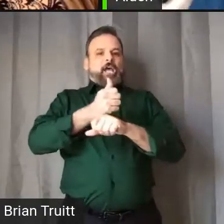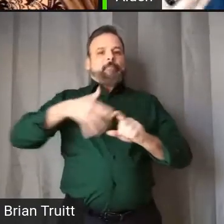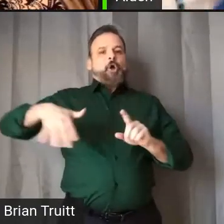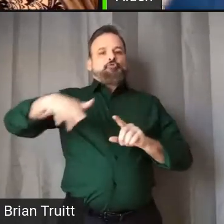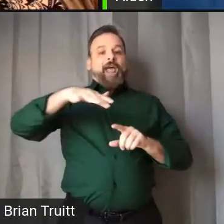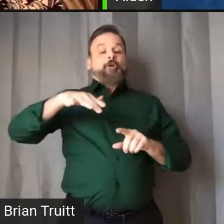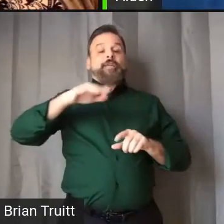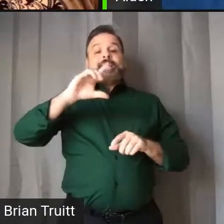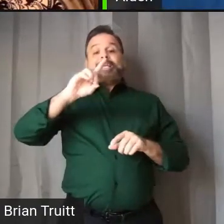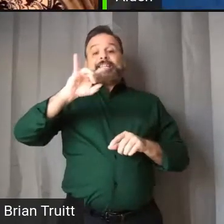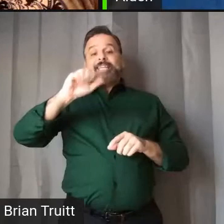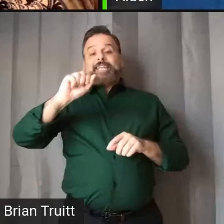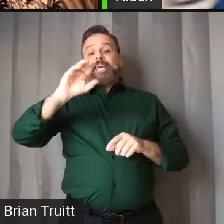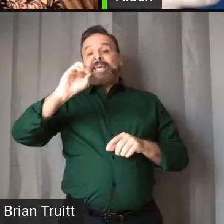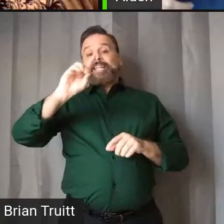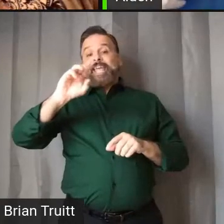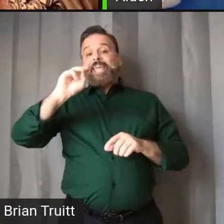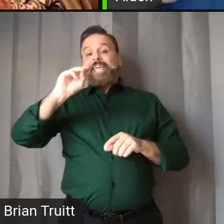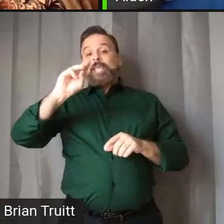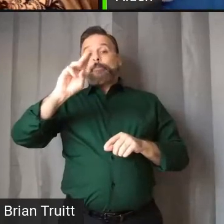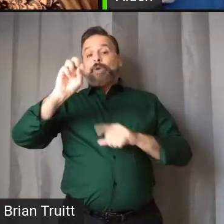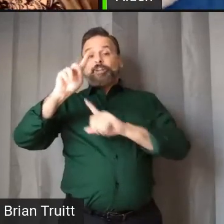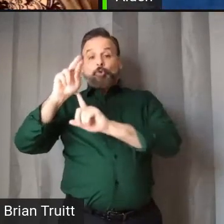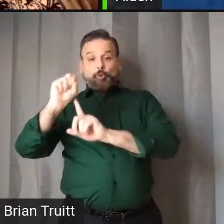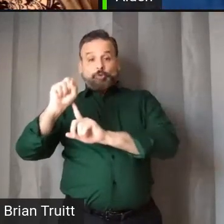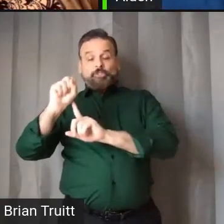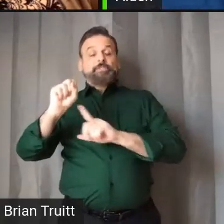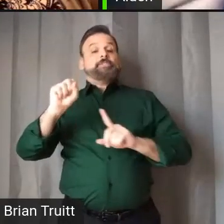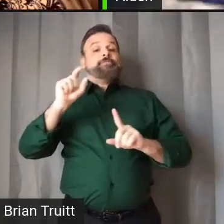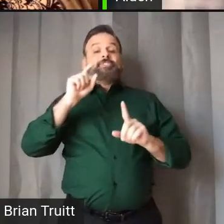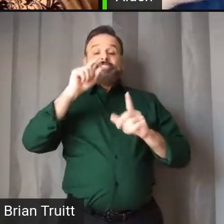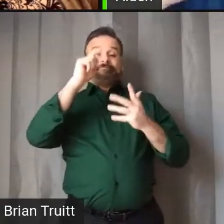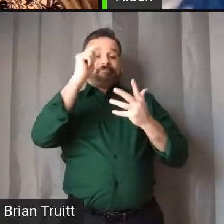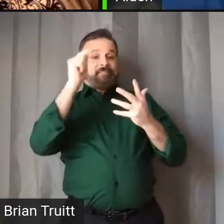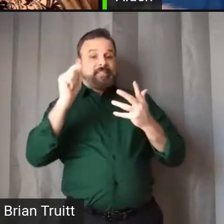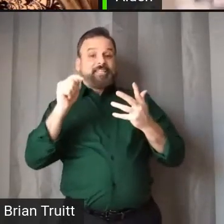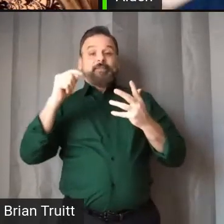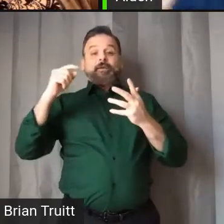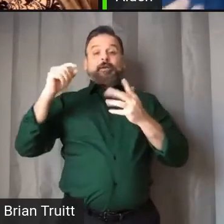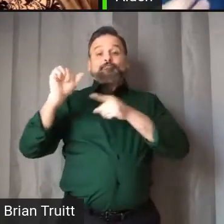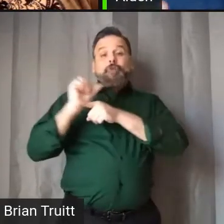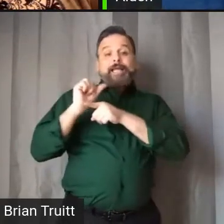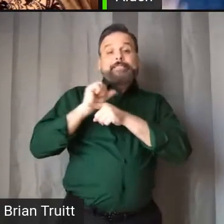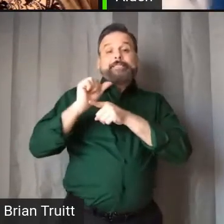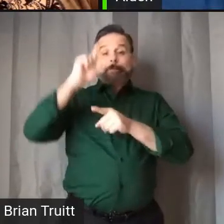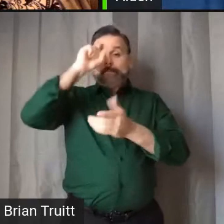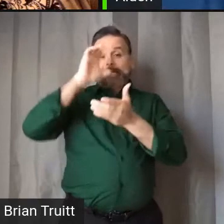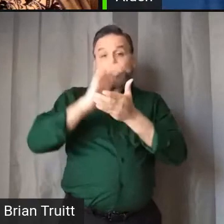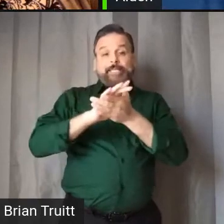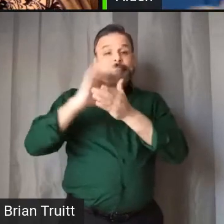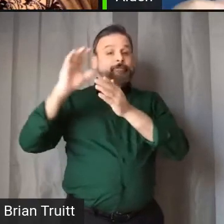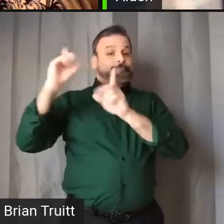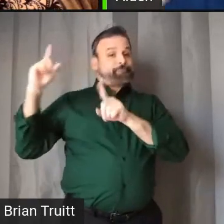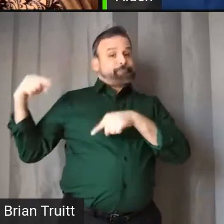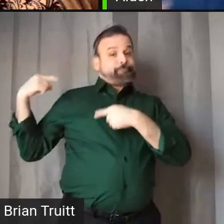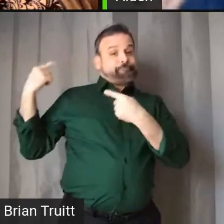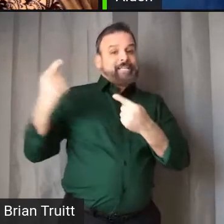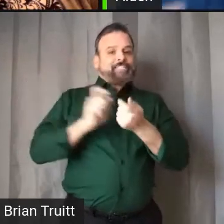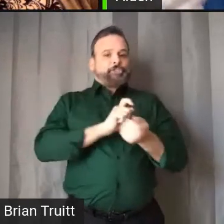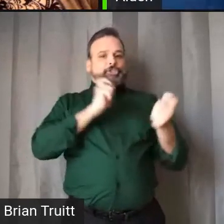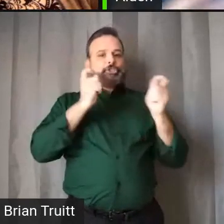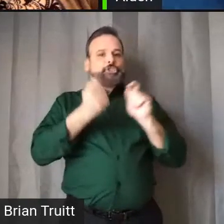Muertos. And again, it was just taking the elements and practices that are already there that we already have and then turning them into